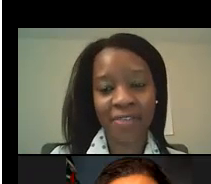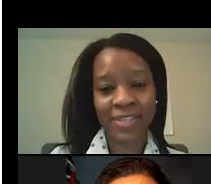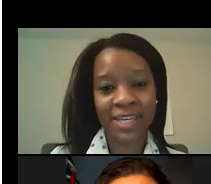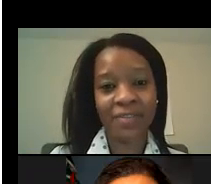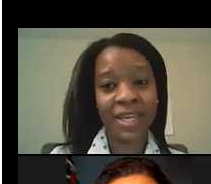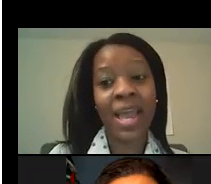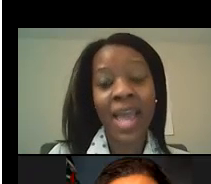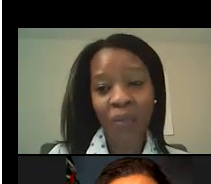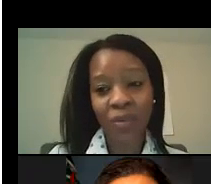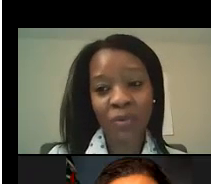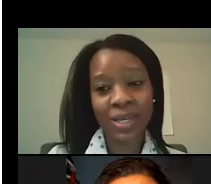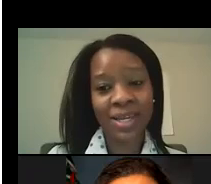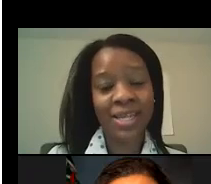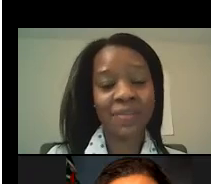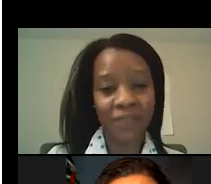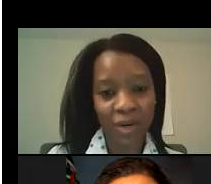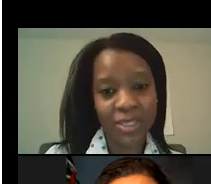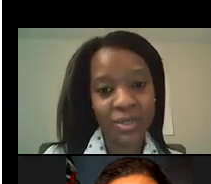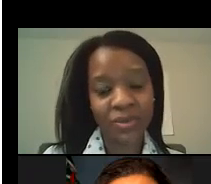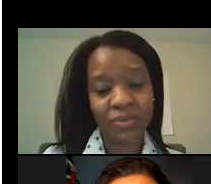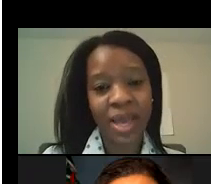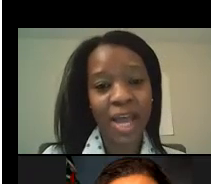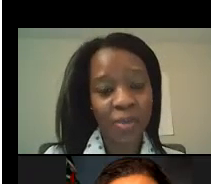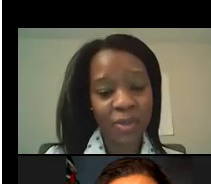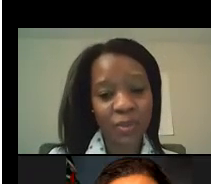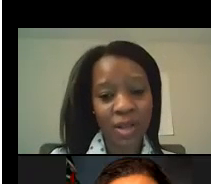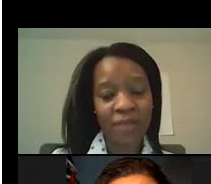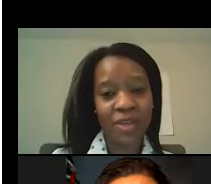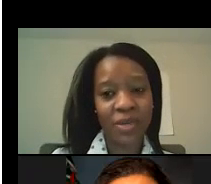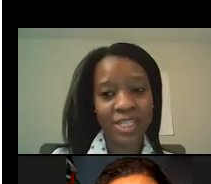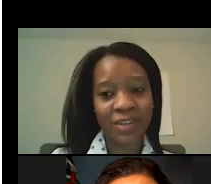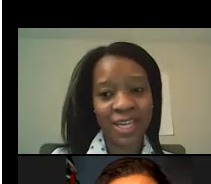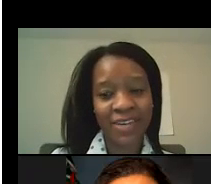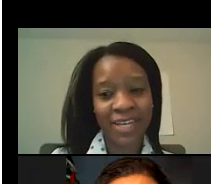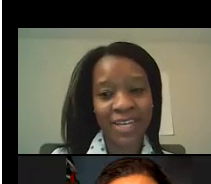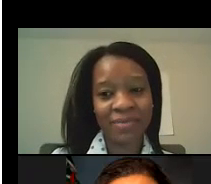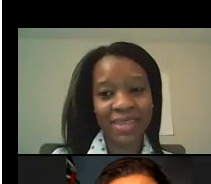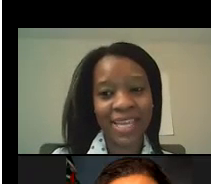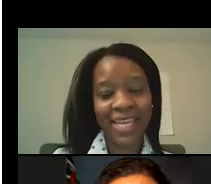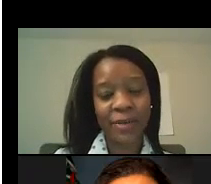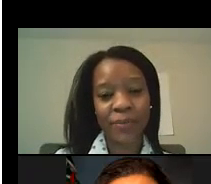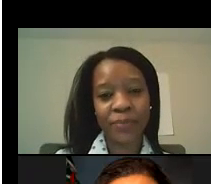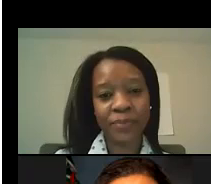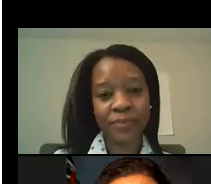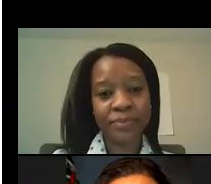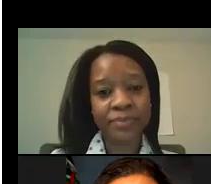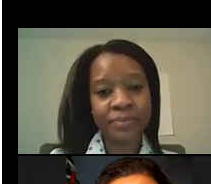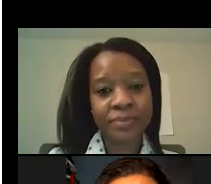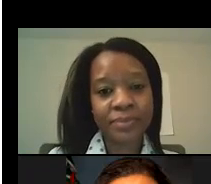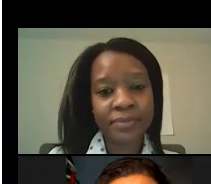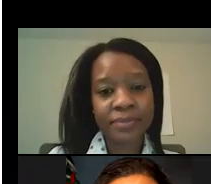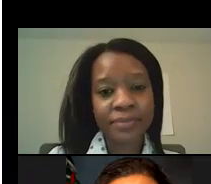after our chat this evening. And we will be in touch very soon. I hope that you all have a good rest of your evening. Thank you.